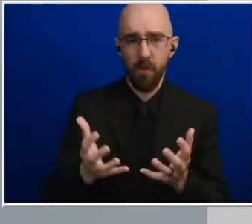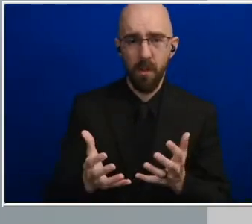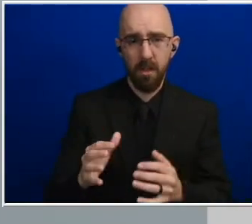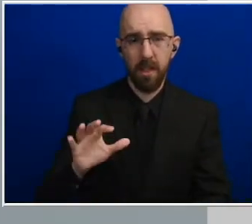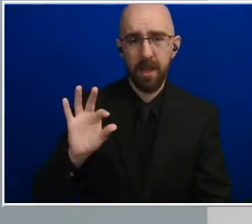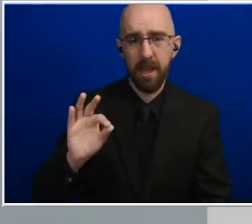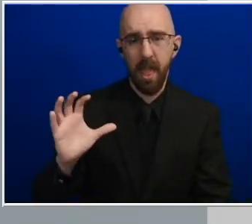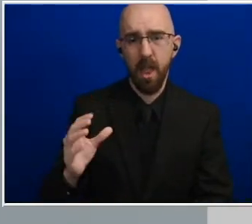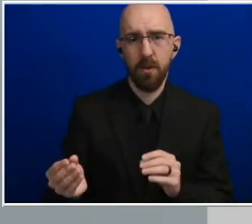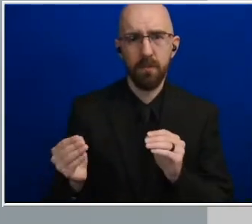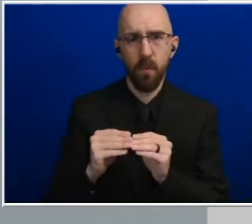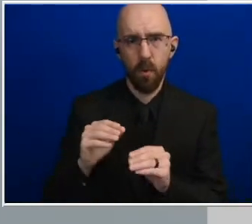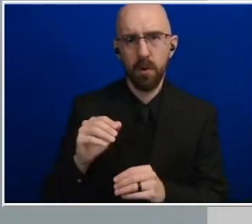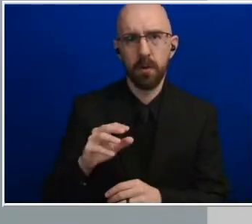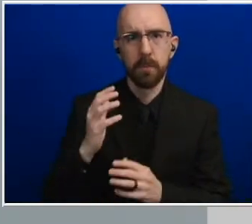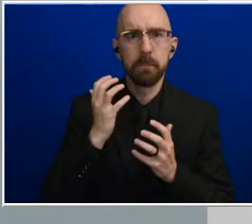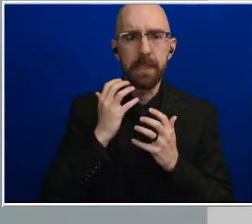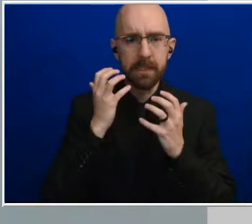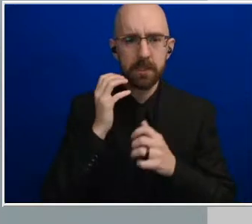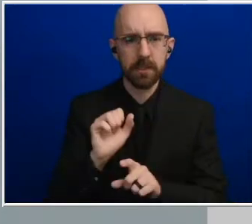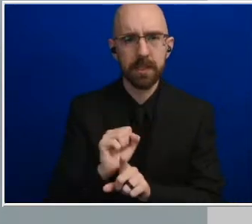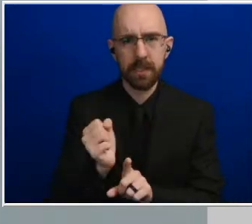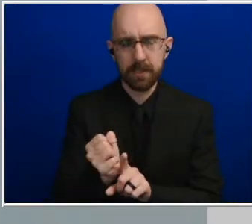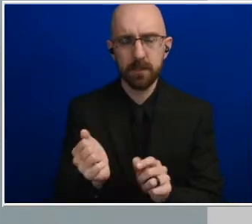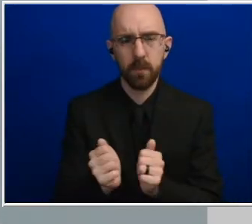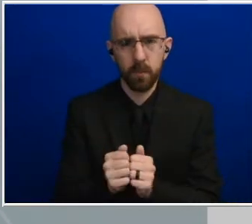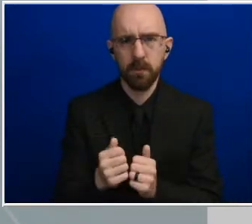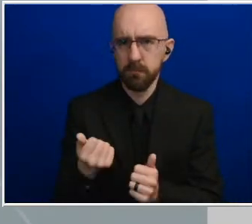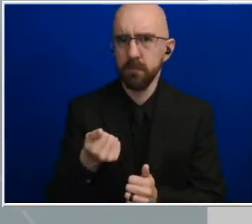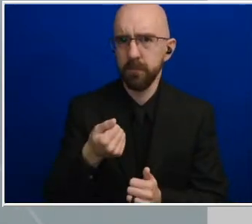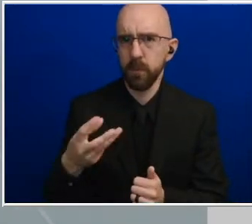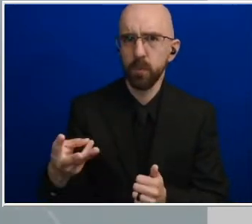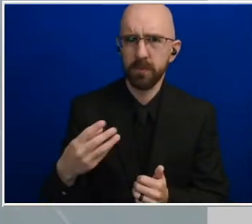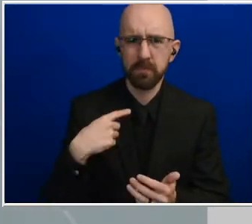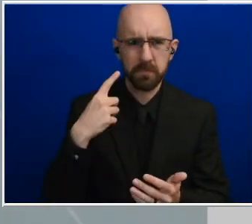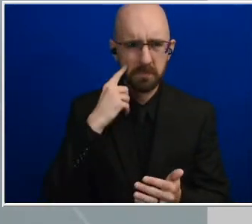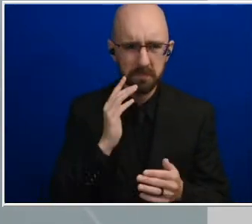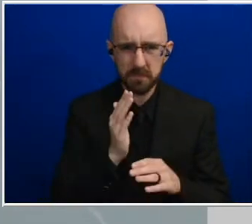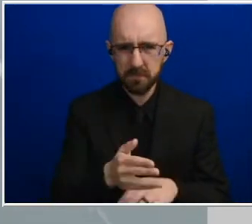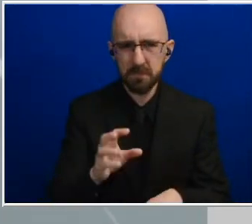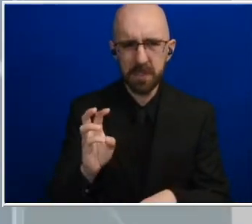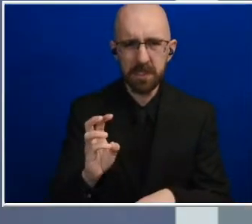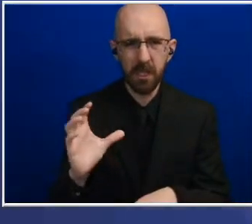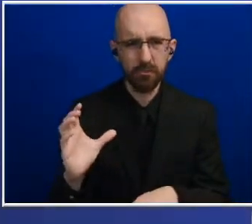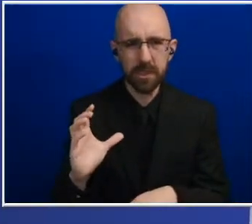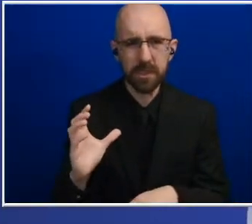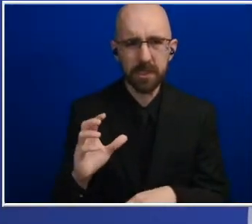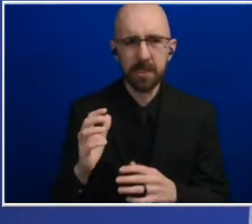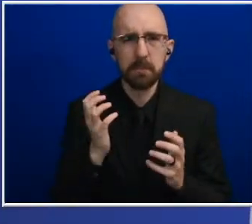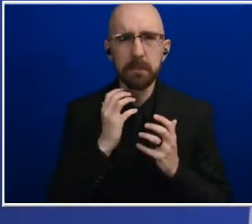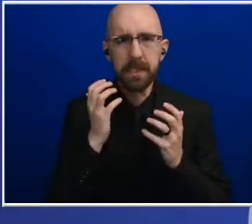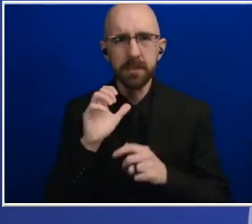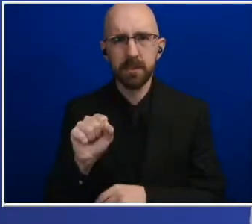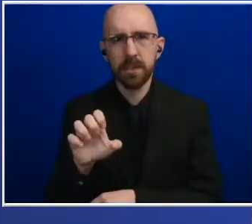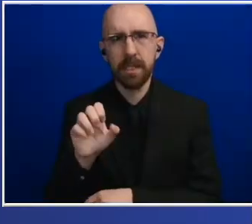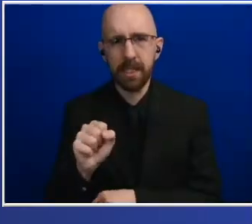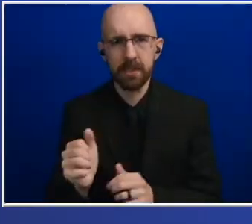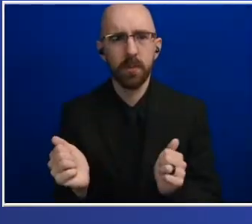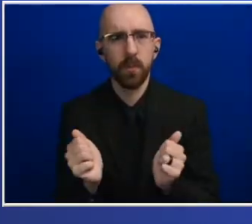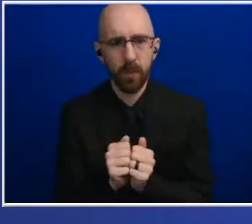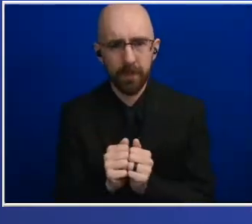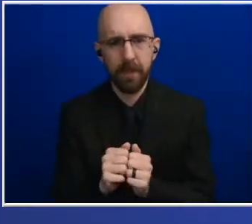measles cases with quite a few, I think it was over 600 measles cases with the Texas and